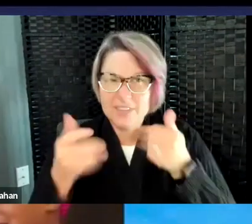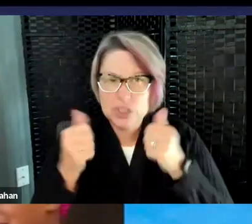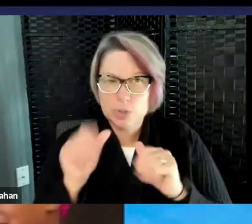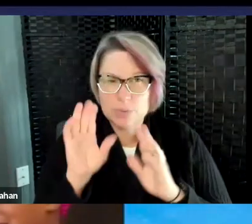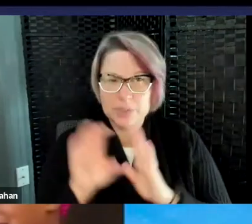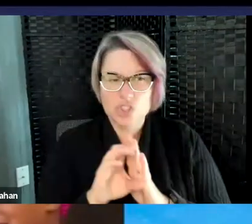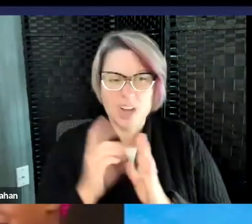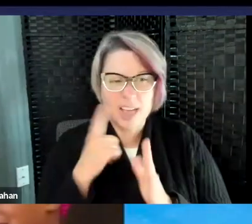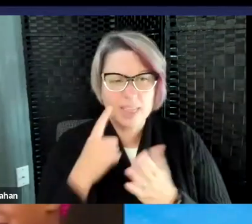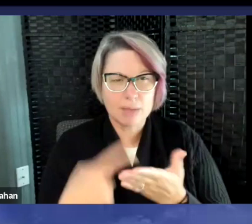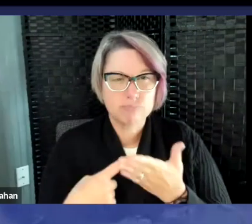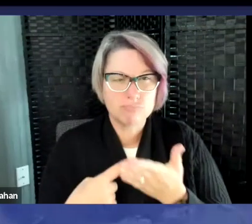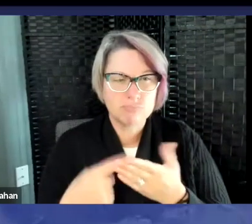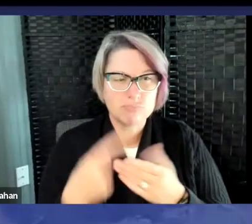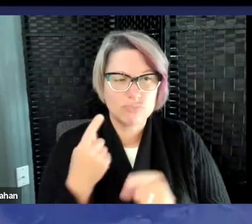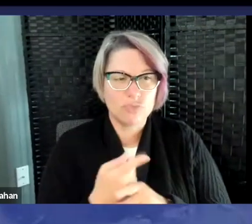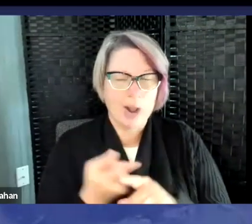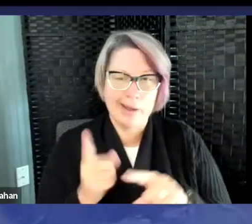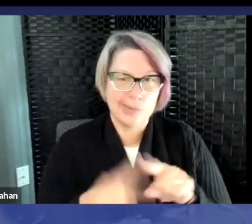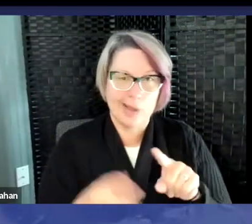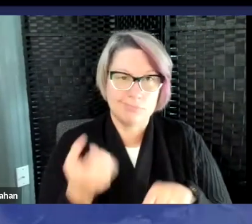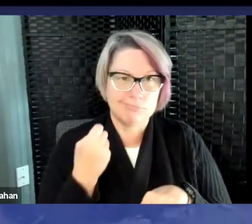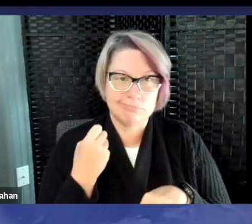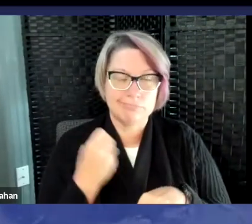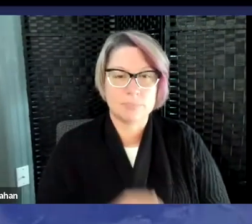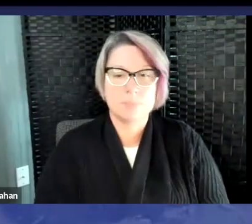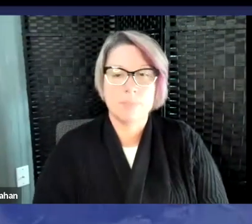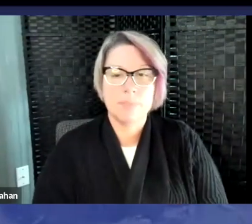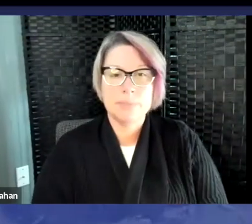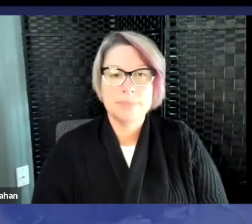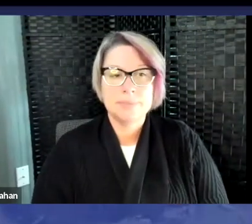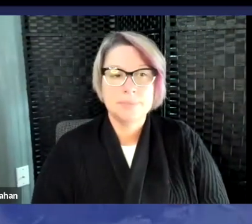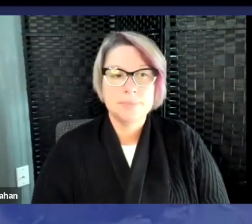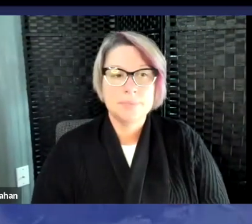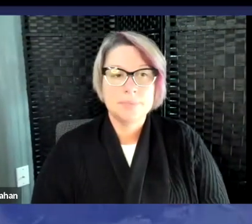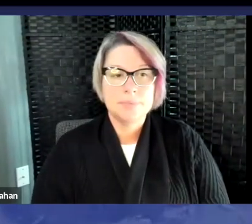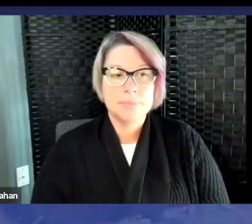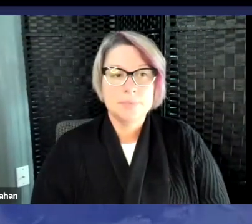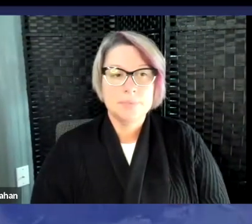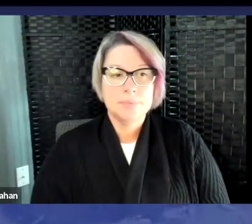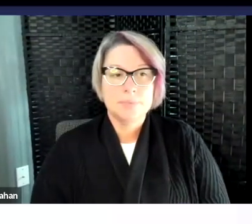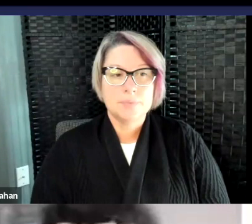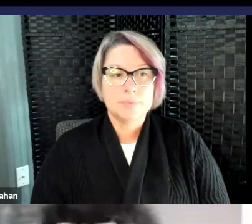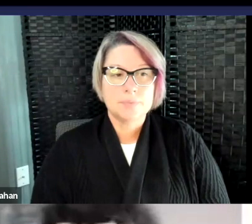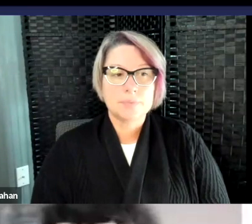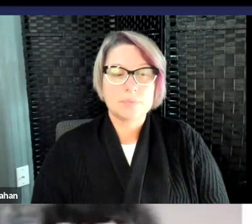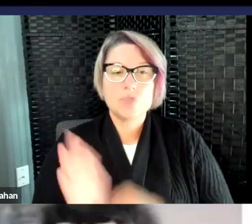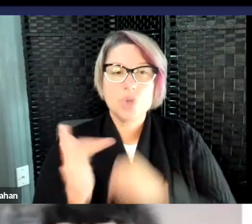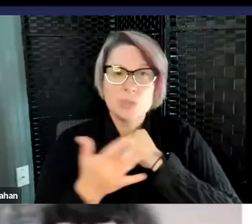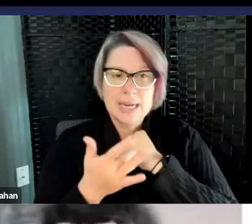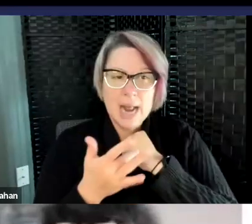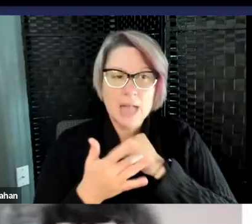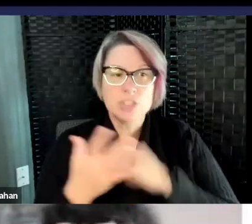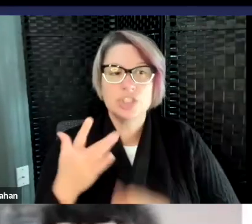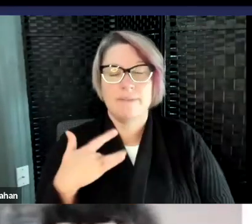I think we talked about that, right? That you can't take that one back. Okay. So technology and feelings, right? We've kind of talked about